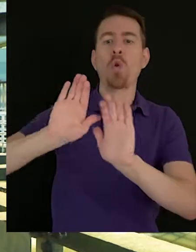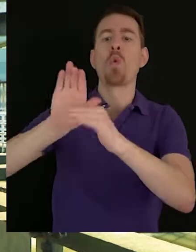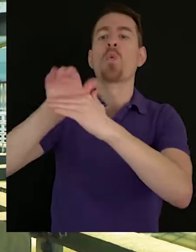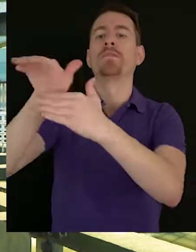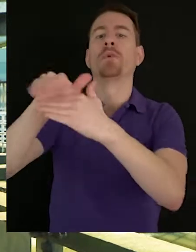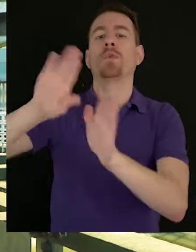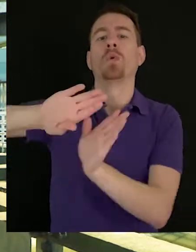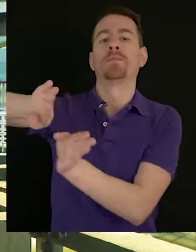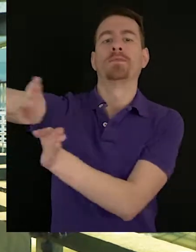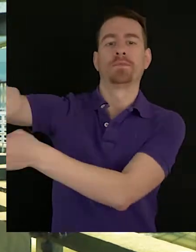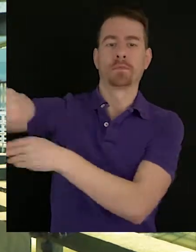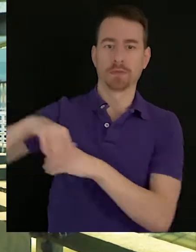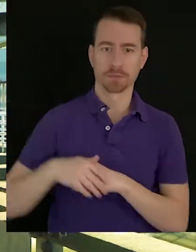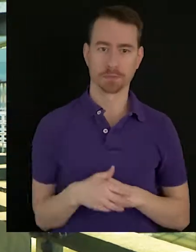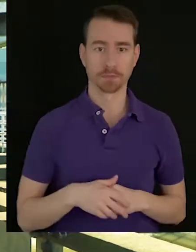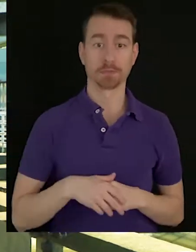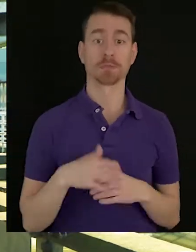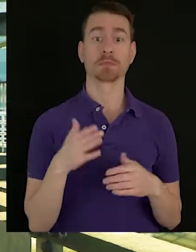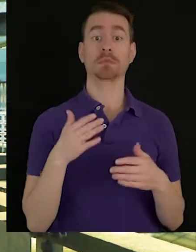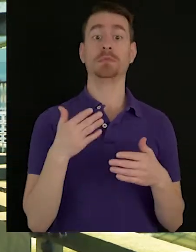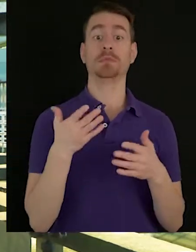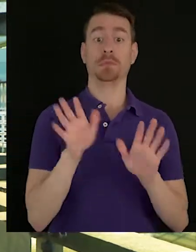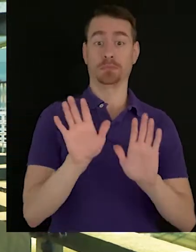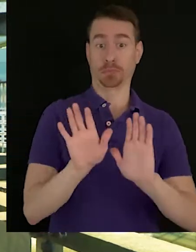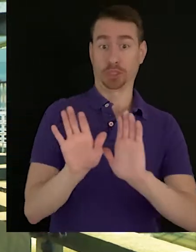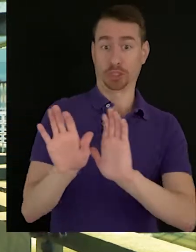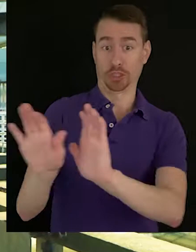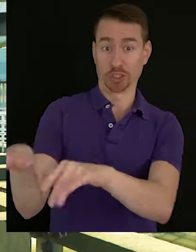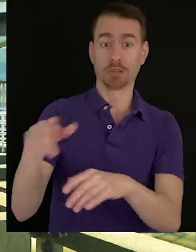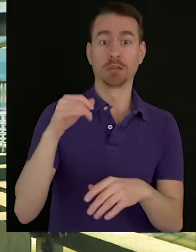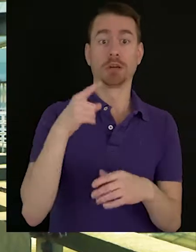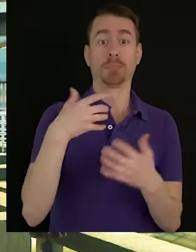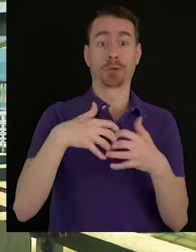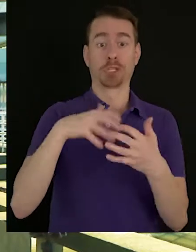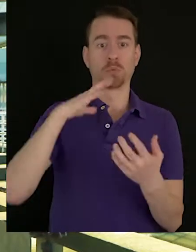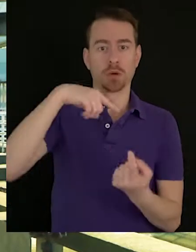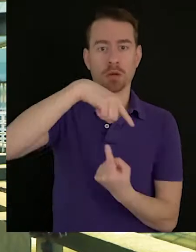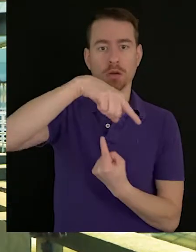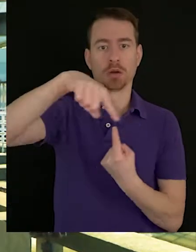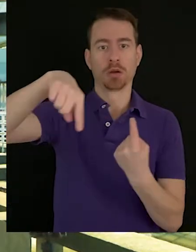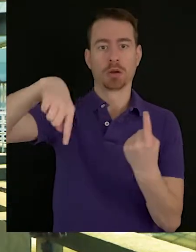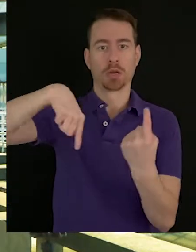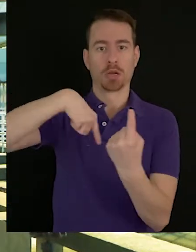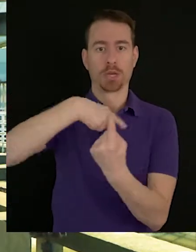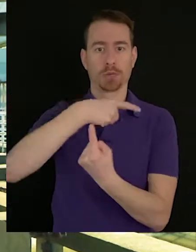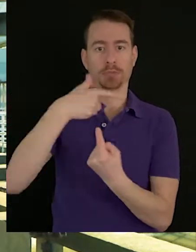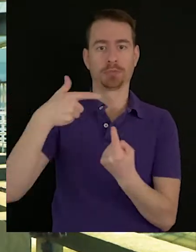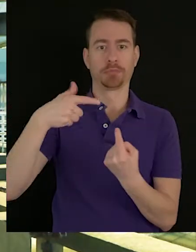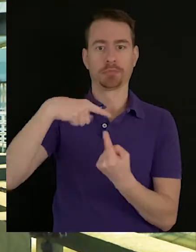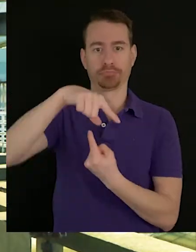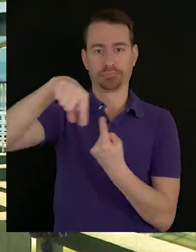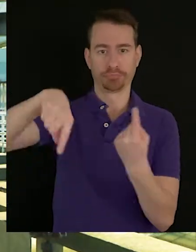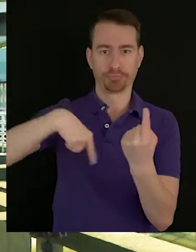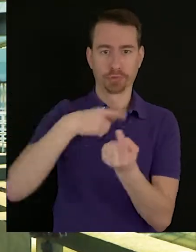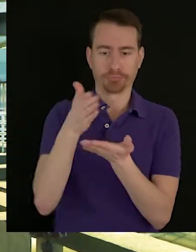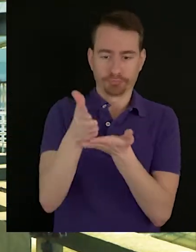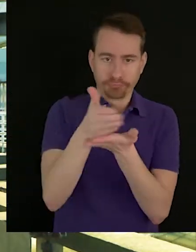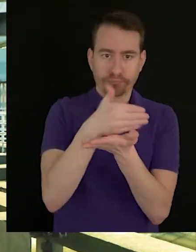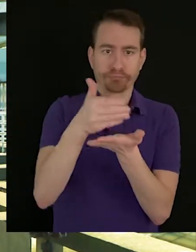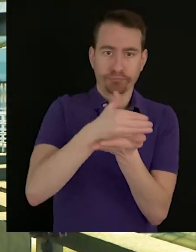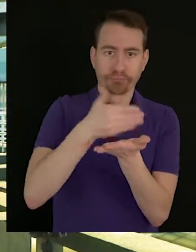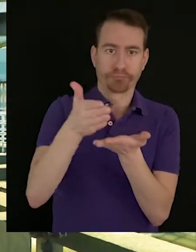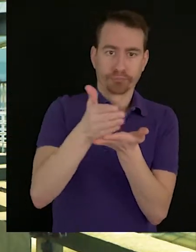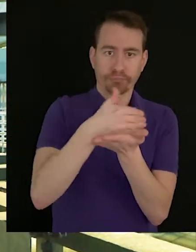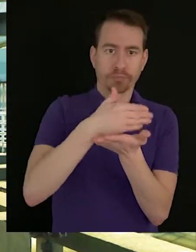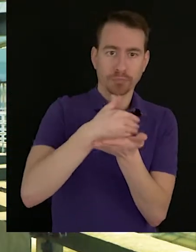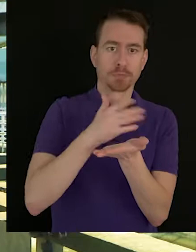also some soaps and chemicals. And in the middle is the cleanest layer that we will move on to the next step for further treatment. But now